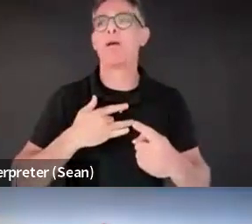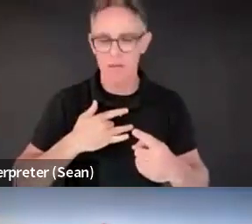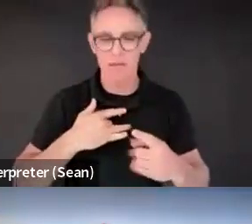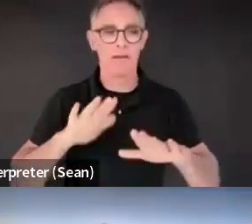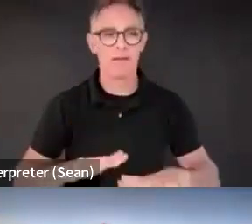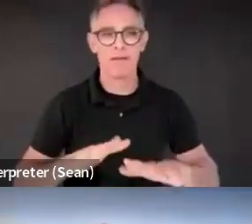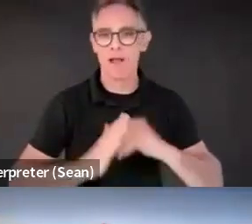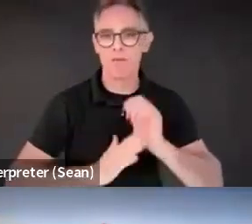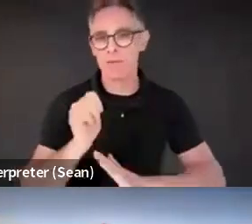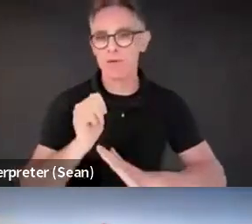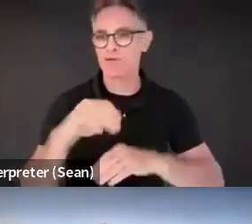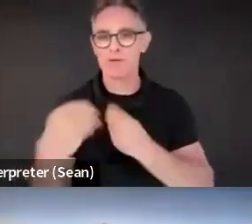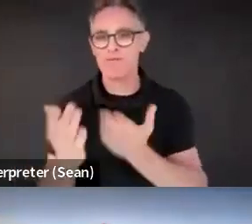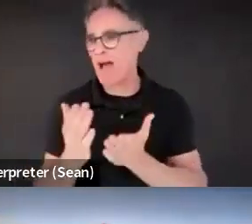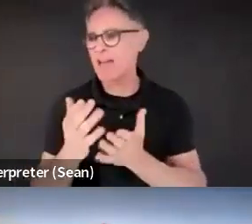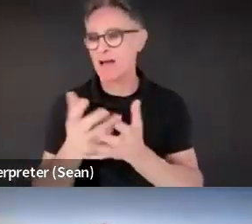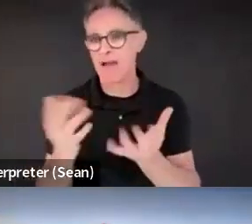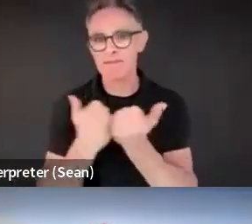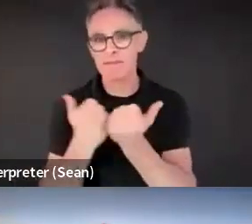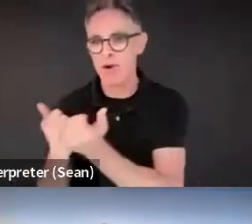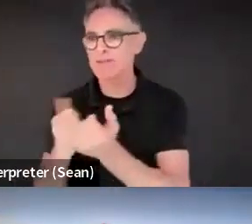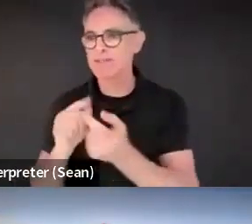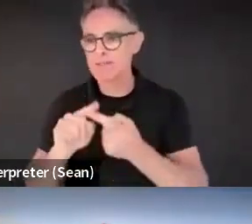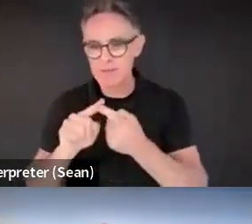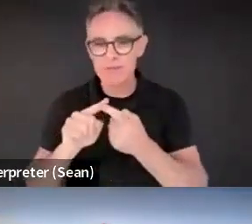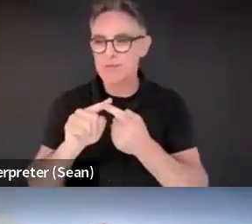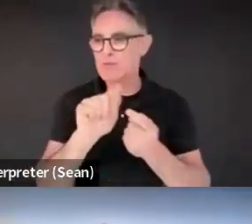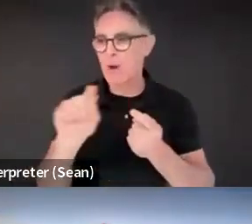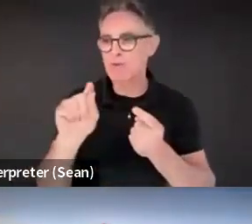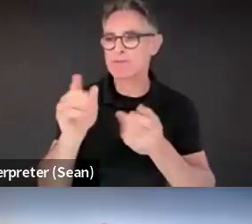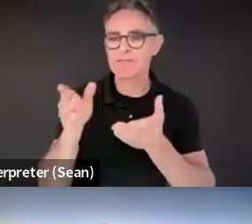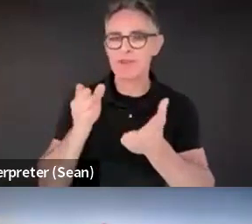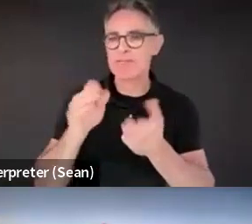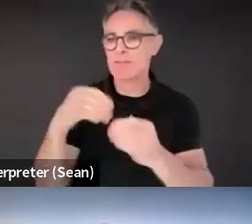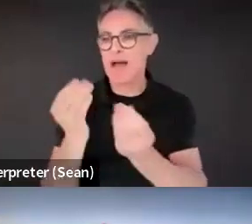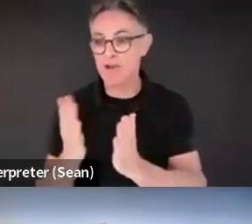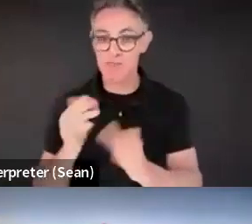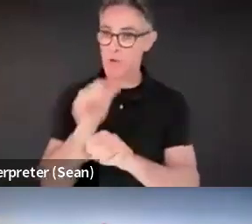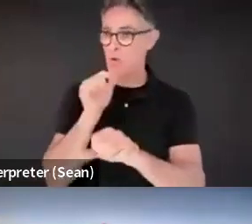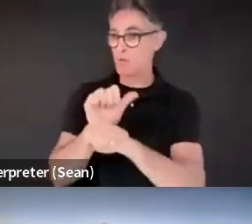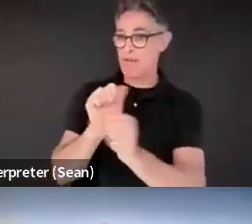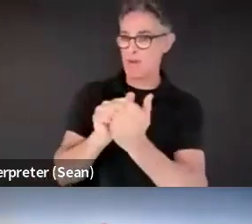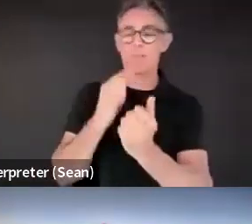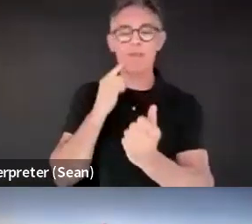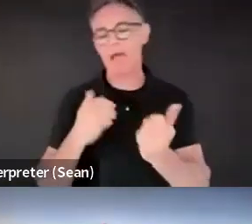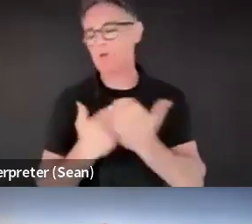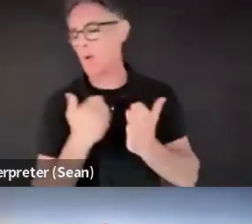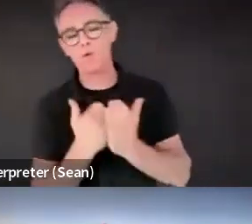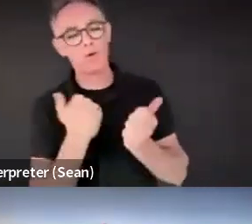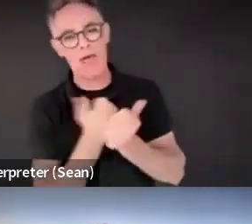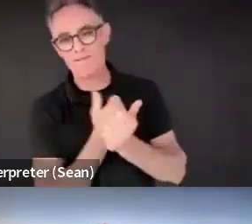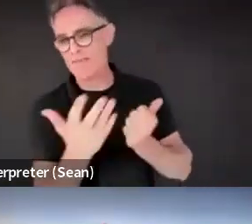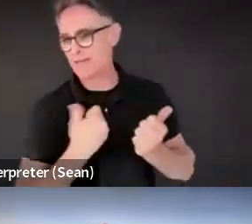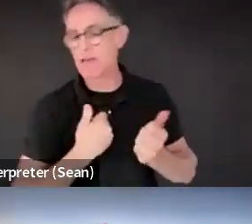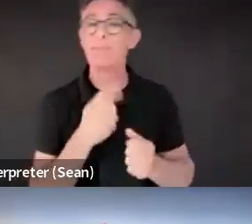with being able to provide a lot of supports to the service providers that I was working with, because I was so new to everything. But you've got a